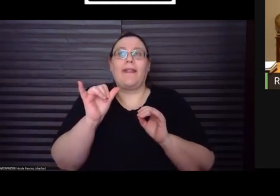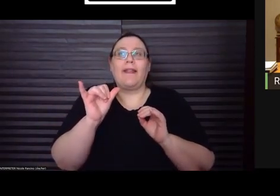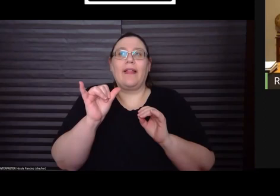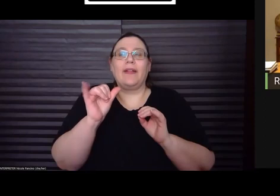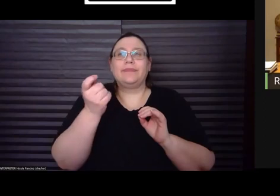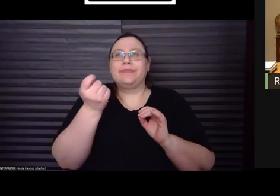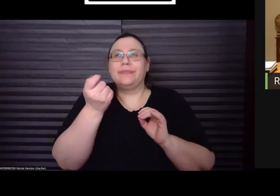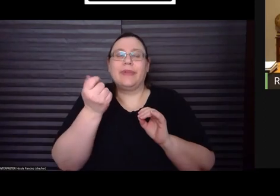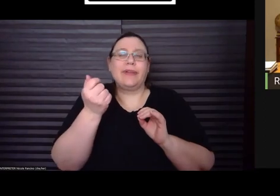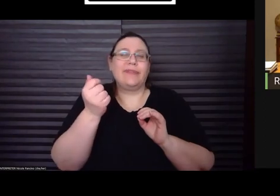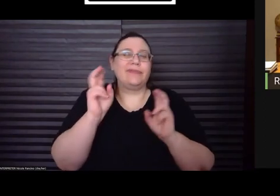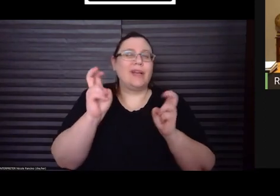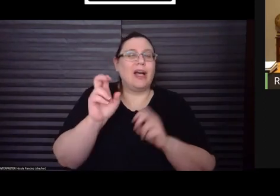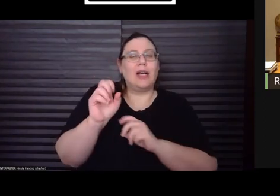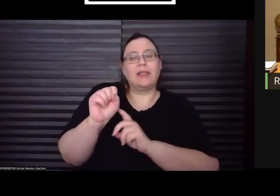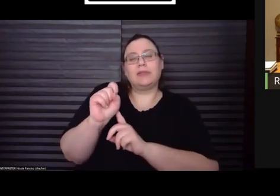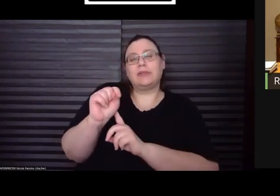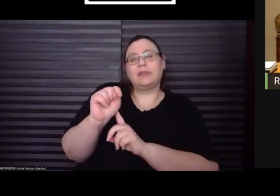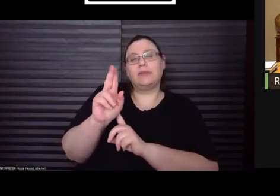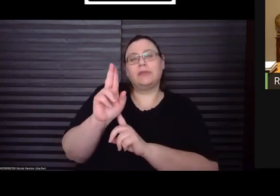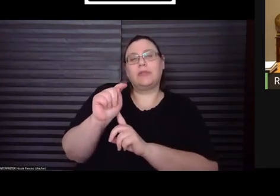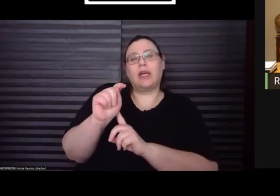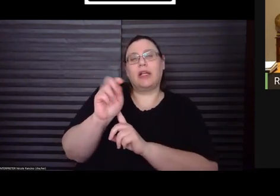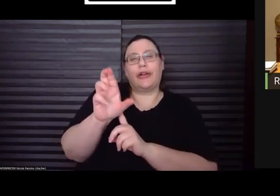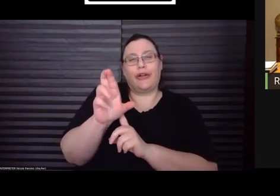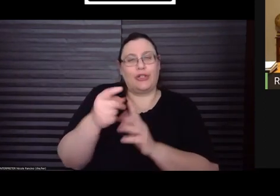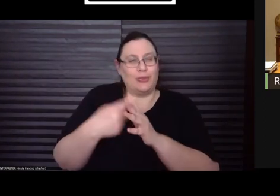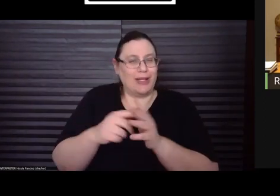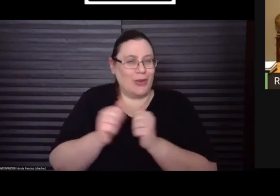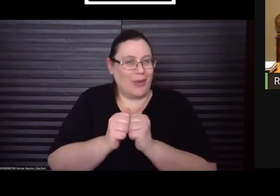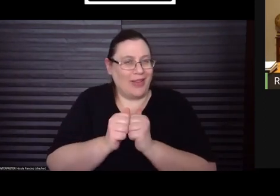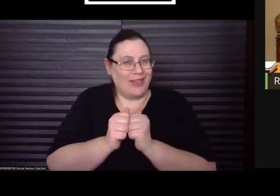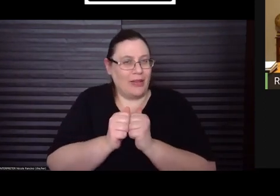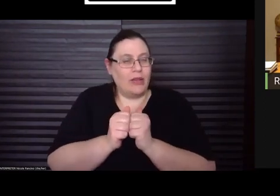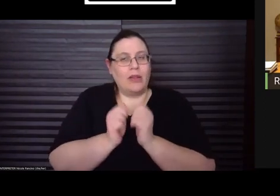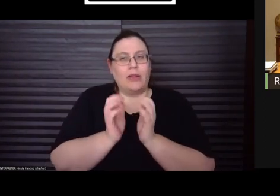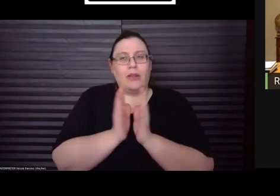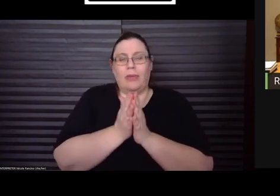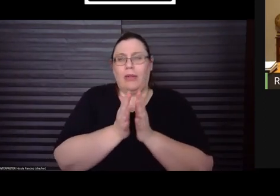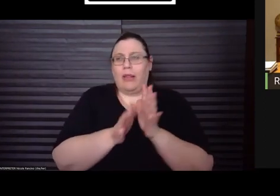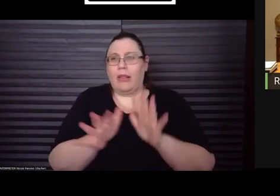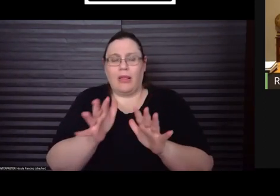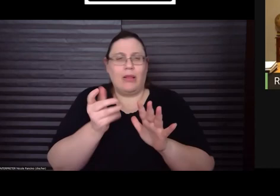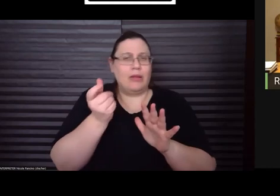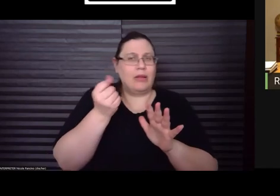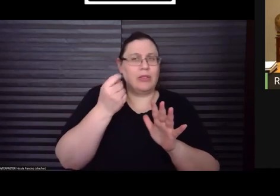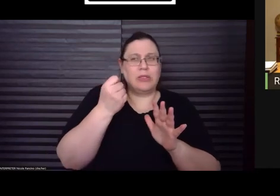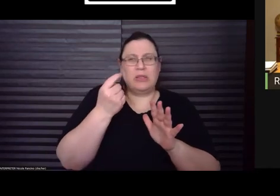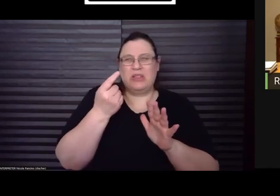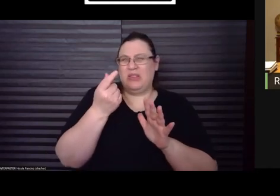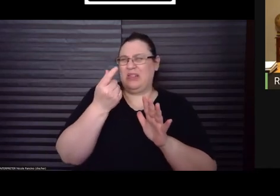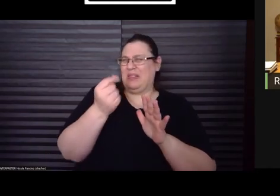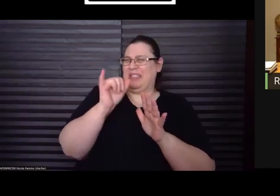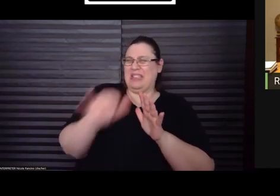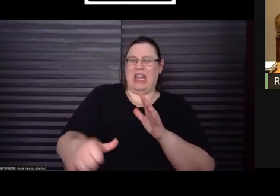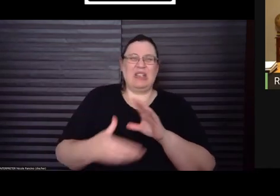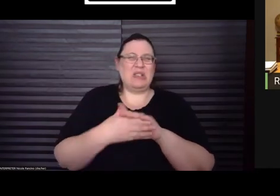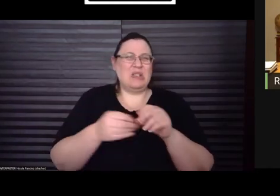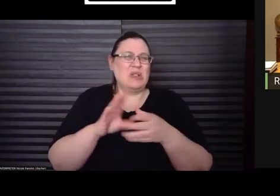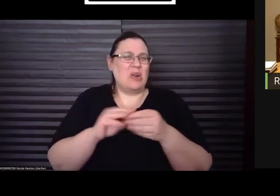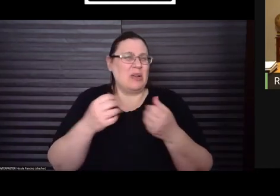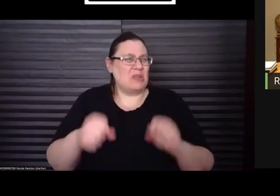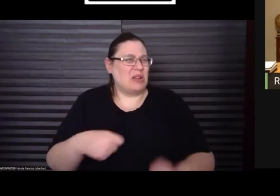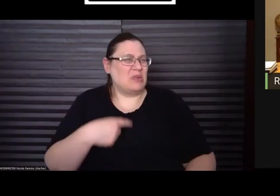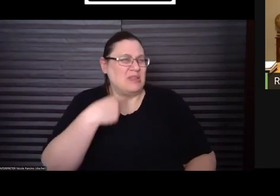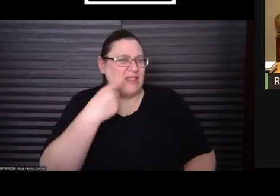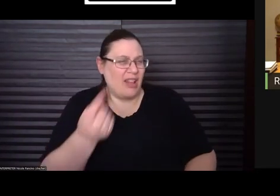you know, there's a little bit of stutter at the beginning, right? As the book tries to understand, you know, what is this story that it's trying